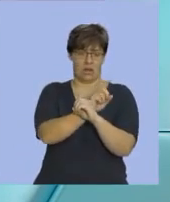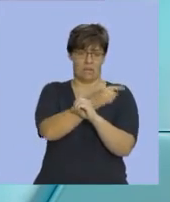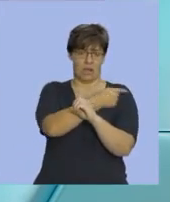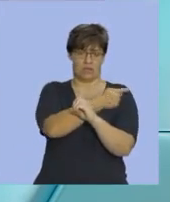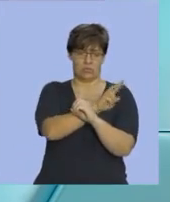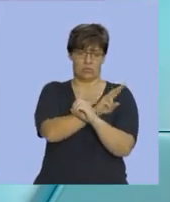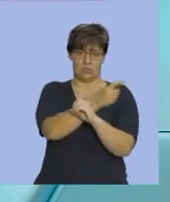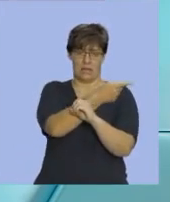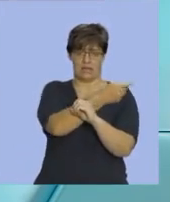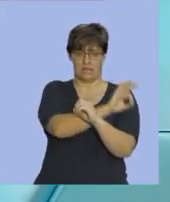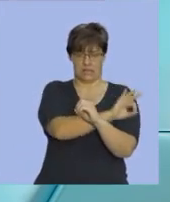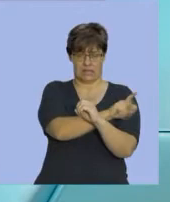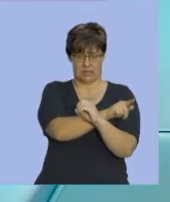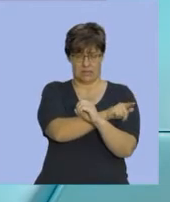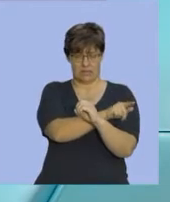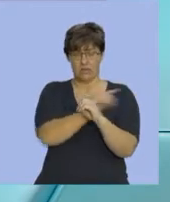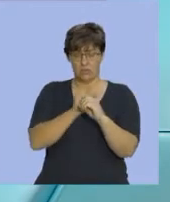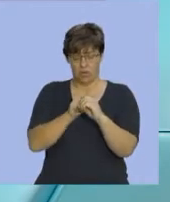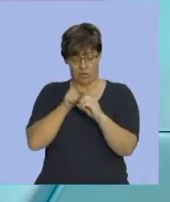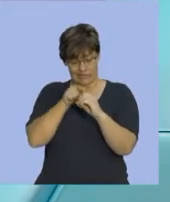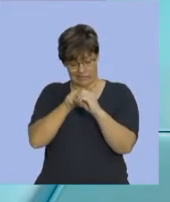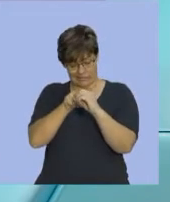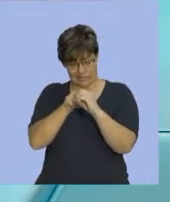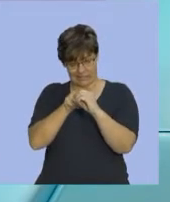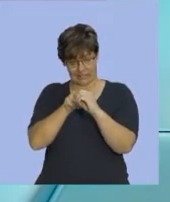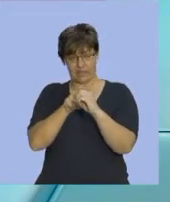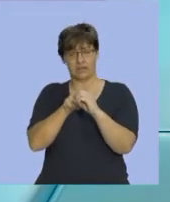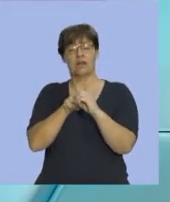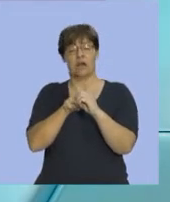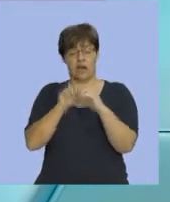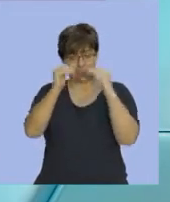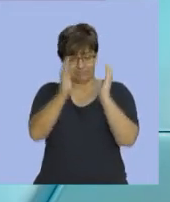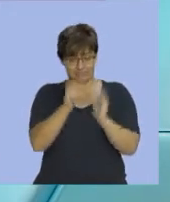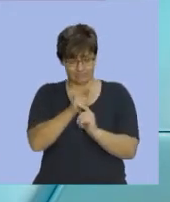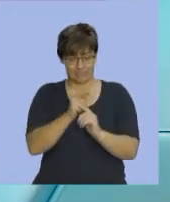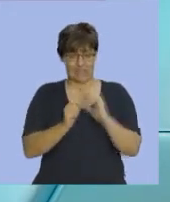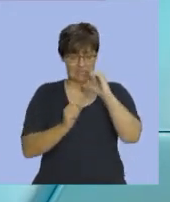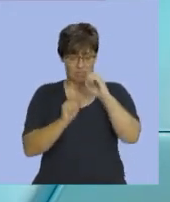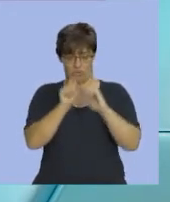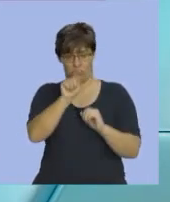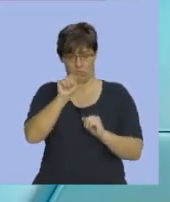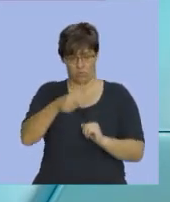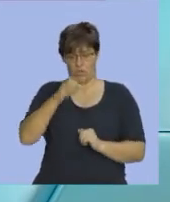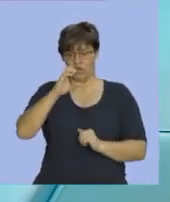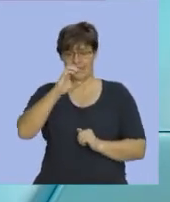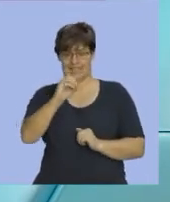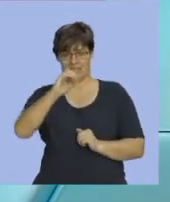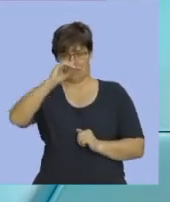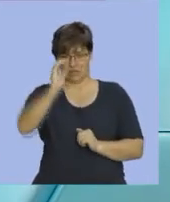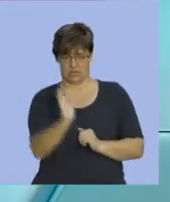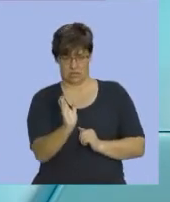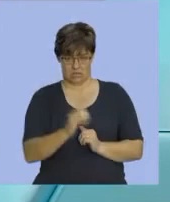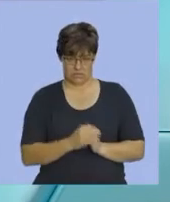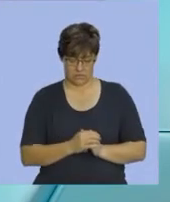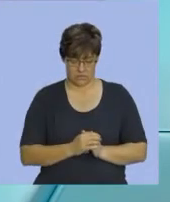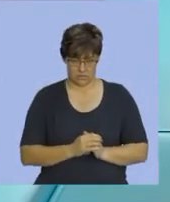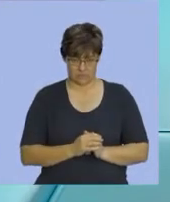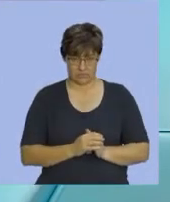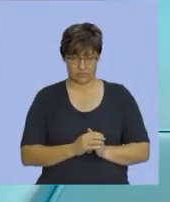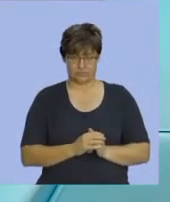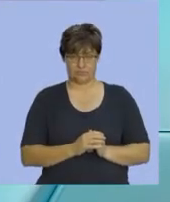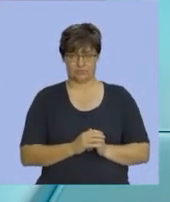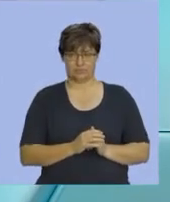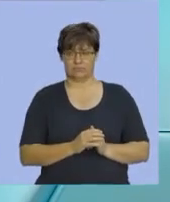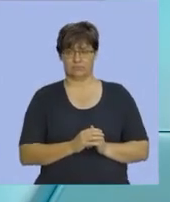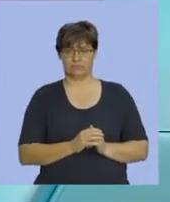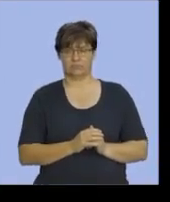values. So you need to make sure that your coordinate of the origin is always 0 and